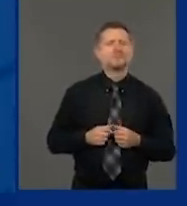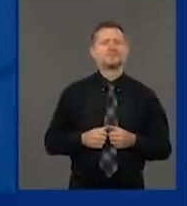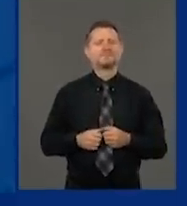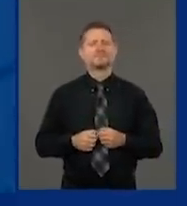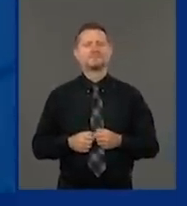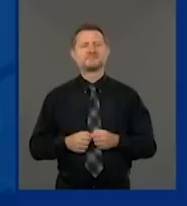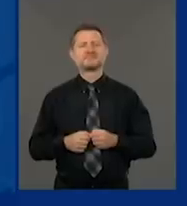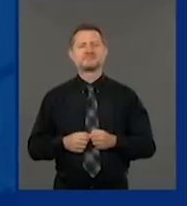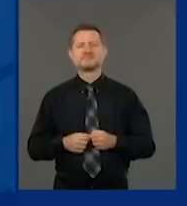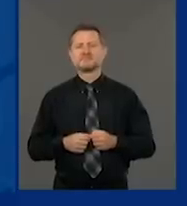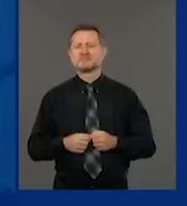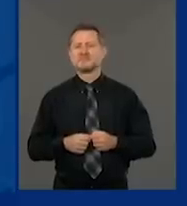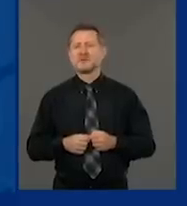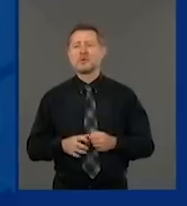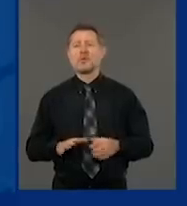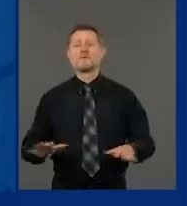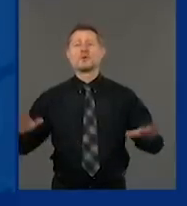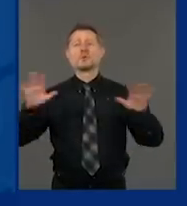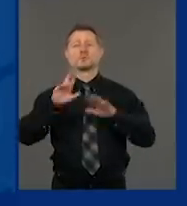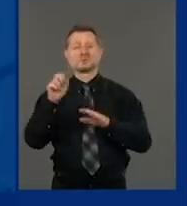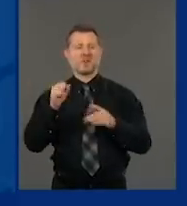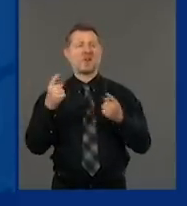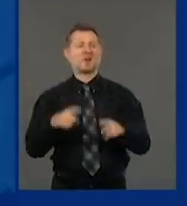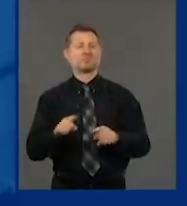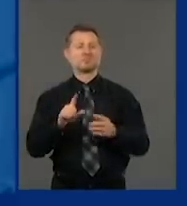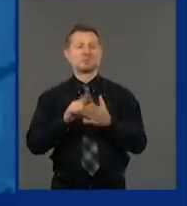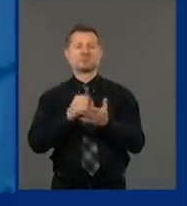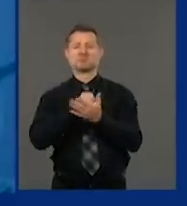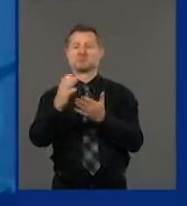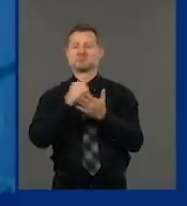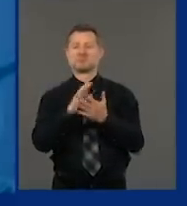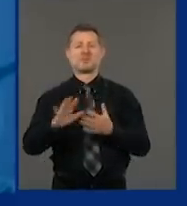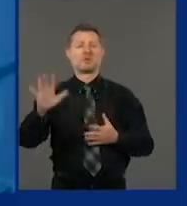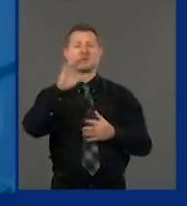It's all across the country, and it is undeniable.